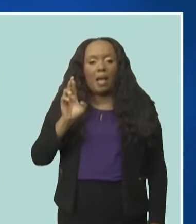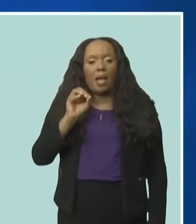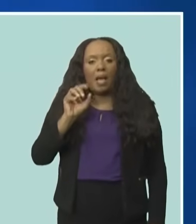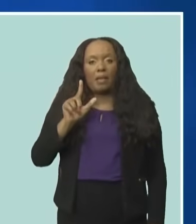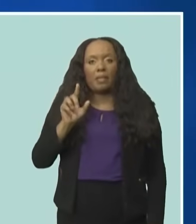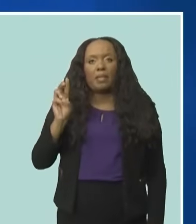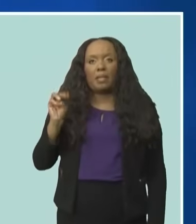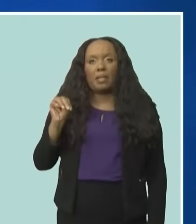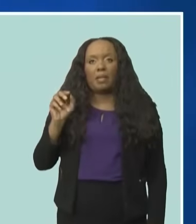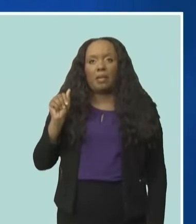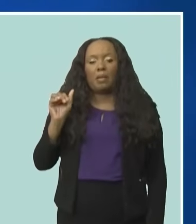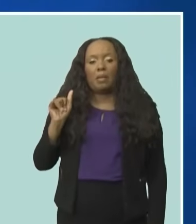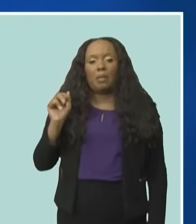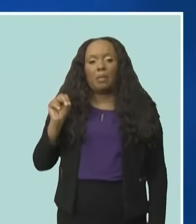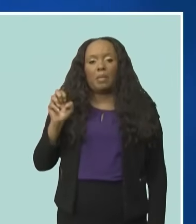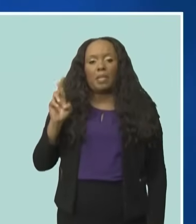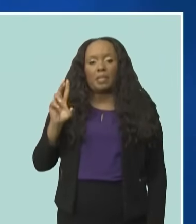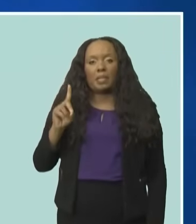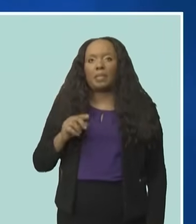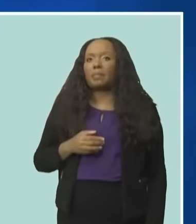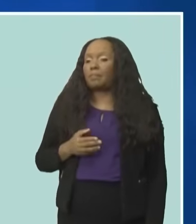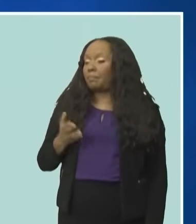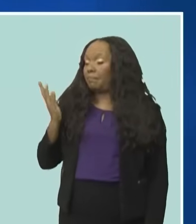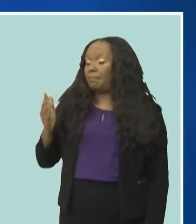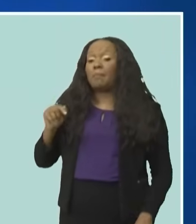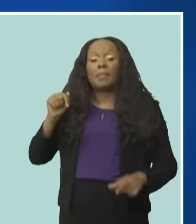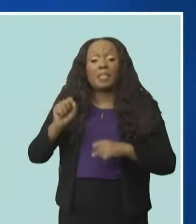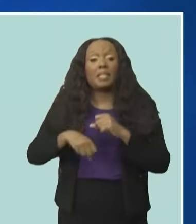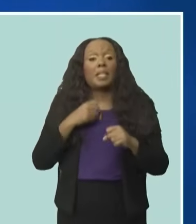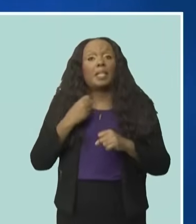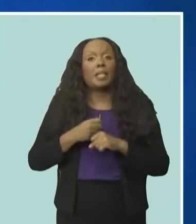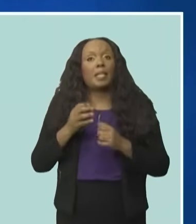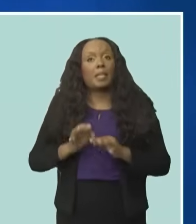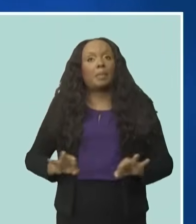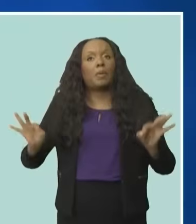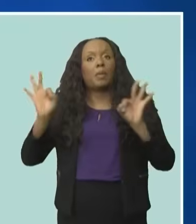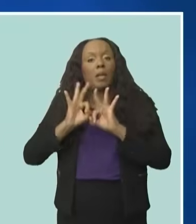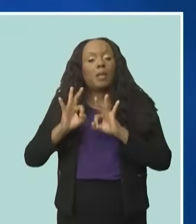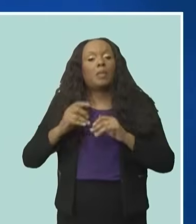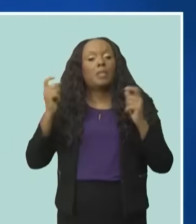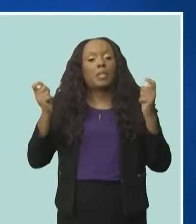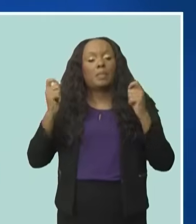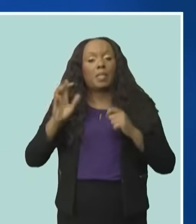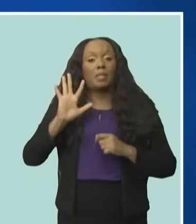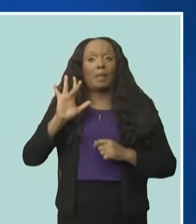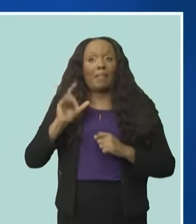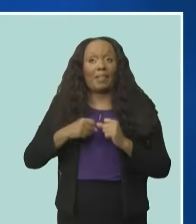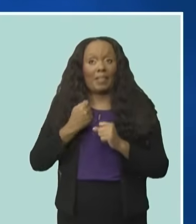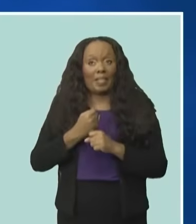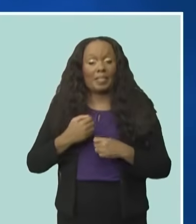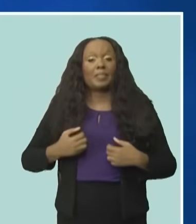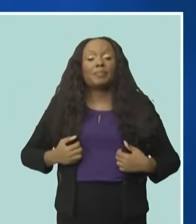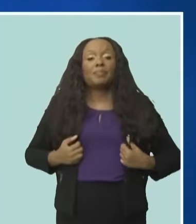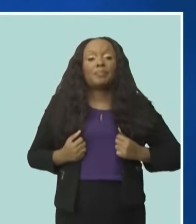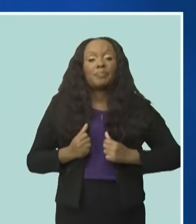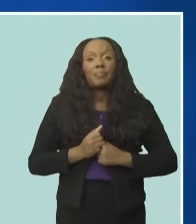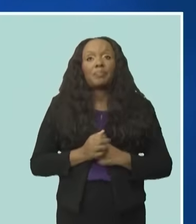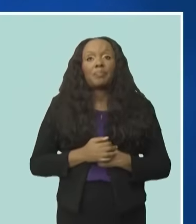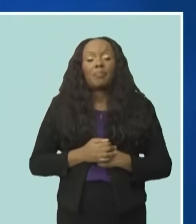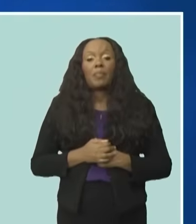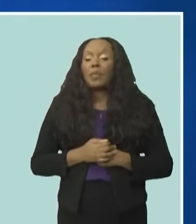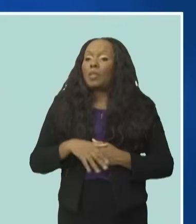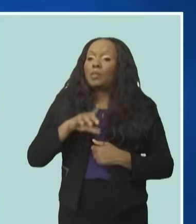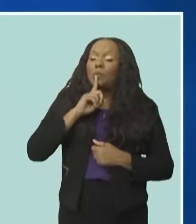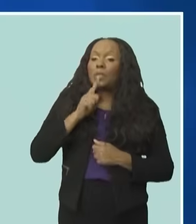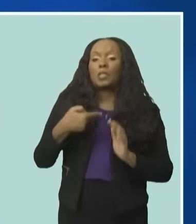special significance as we celebrate the 25th anniversary of this remarkable program, a milestone that reflects the unwavering